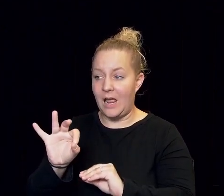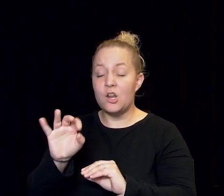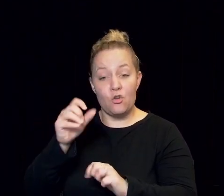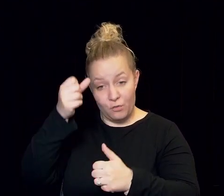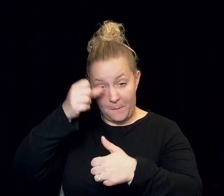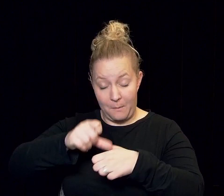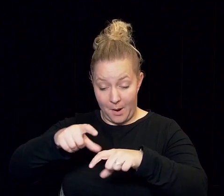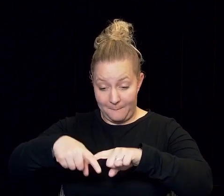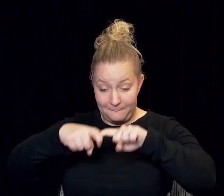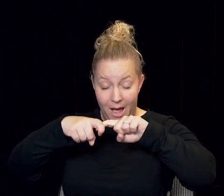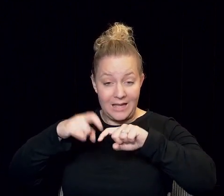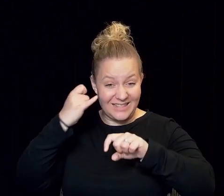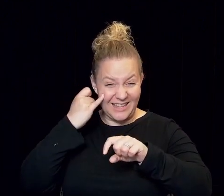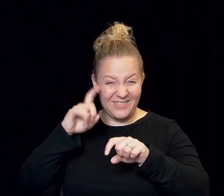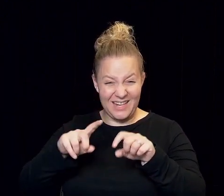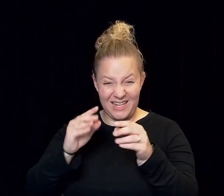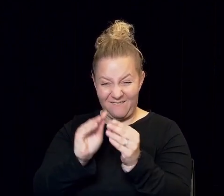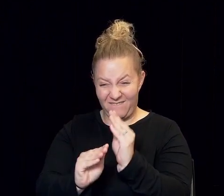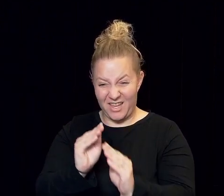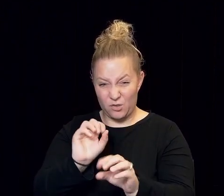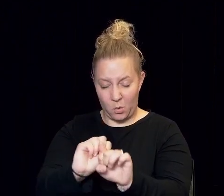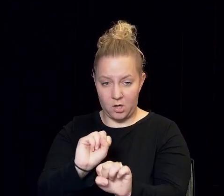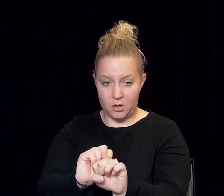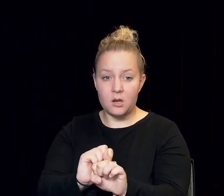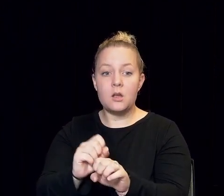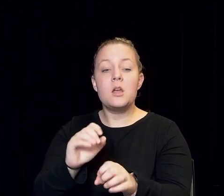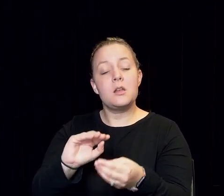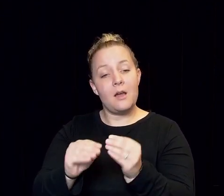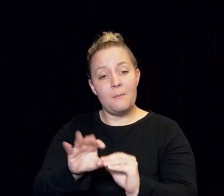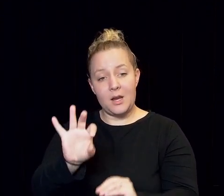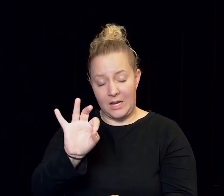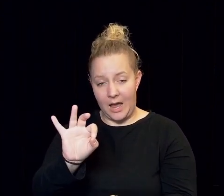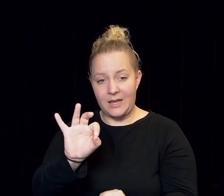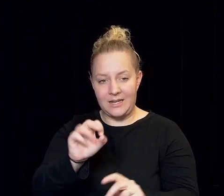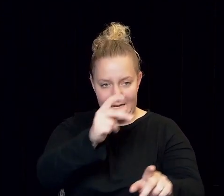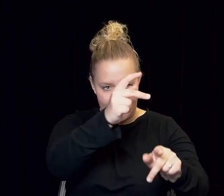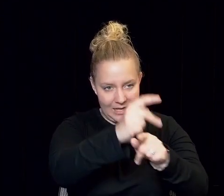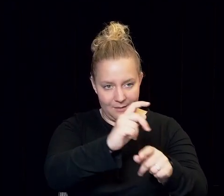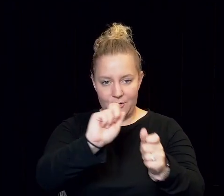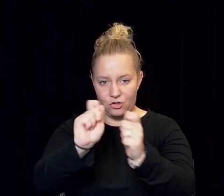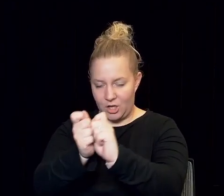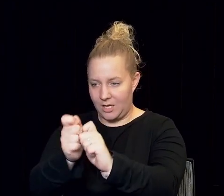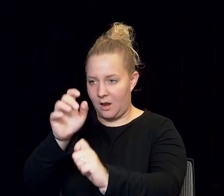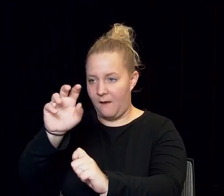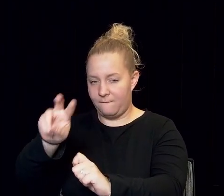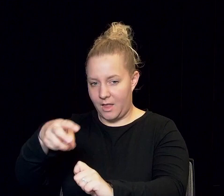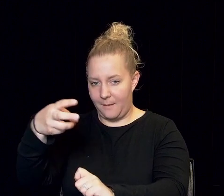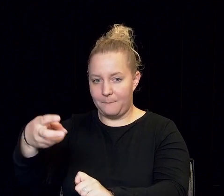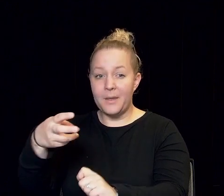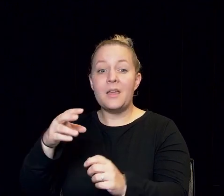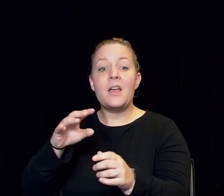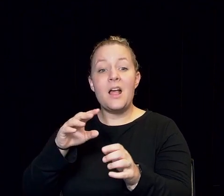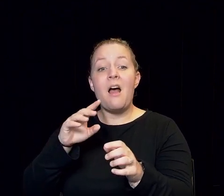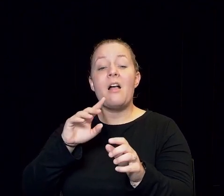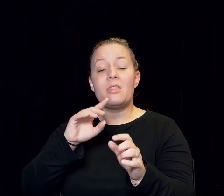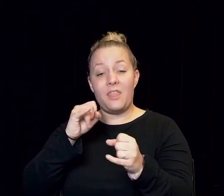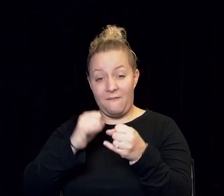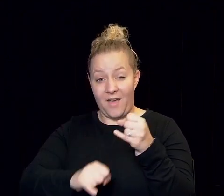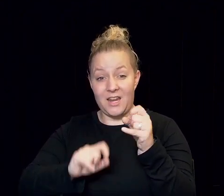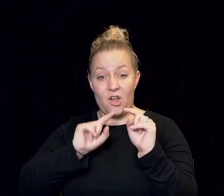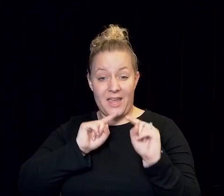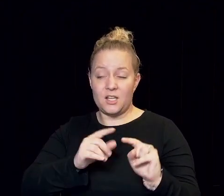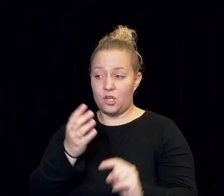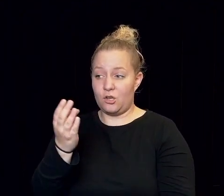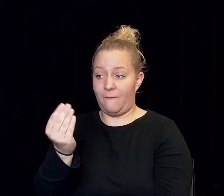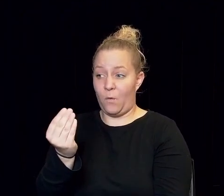needed to fix your work. Number 9, same thing, keep, change, flip. My final answer there is 14. Notice that both of these answers ended up